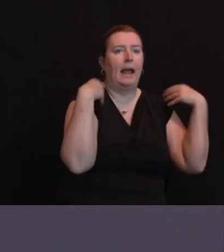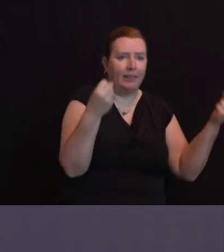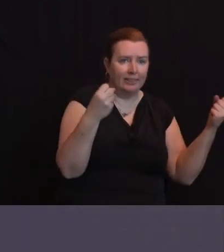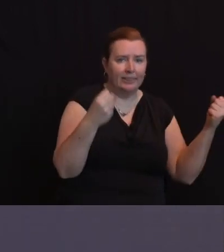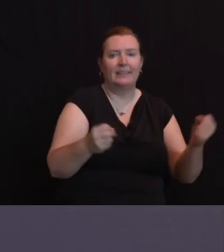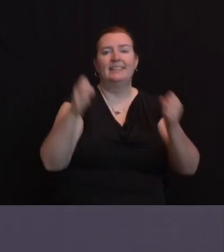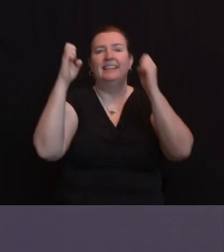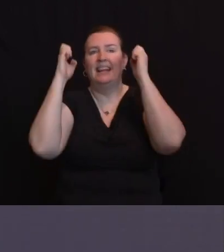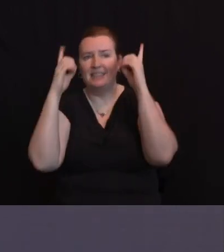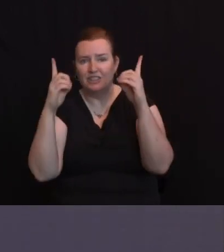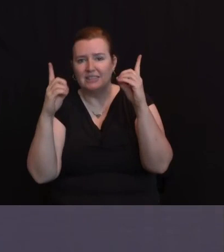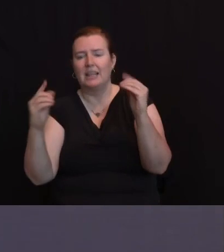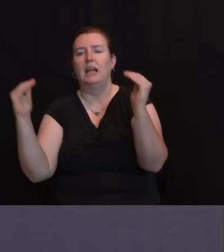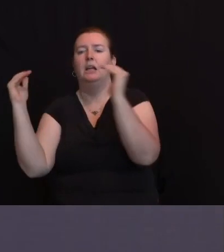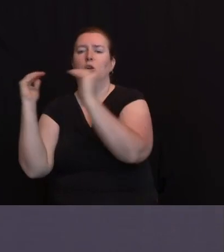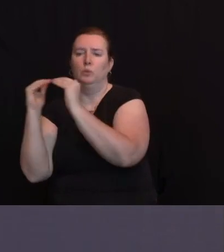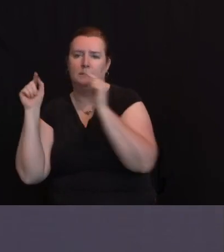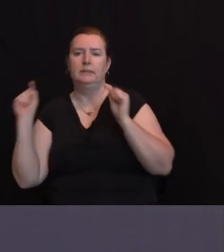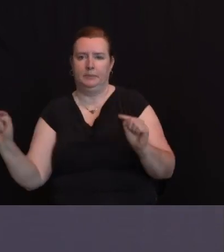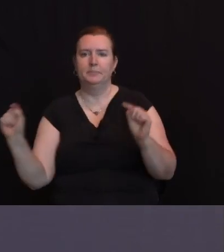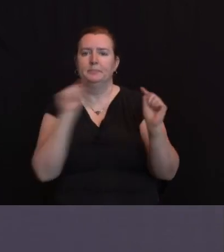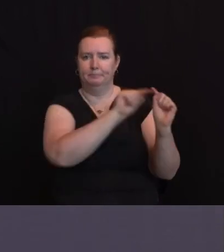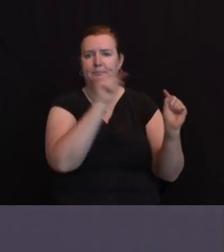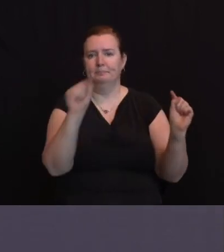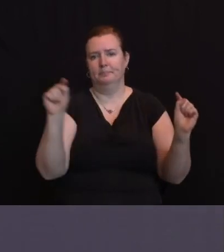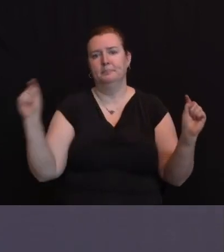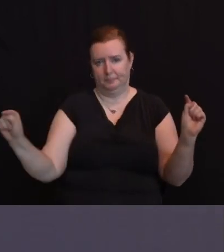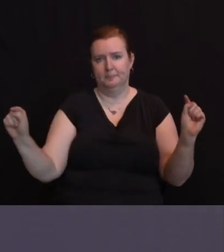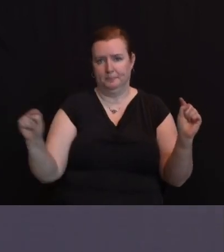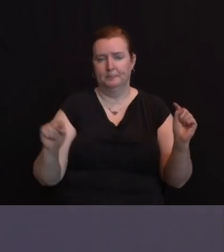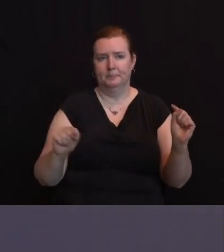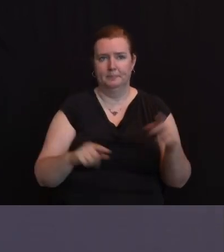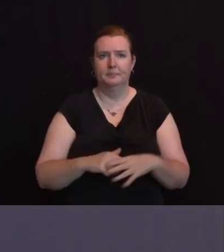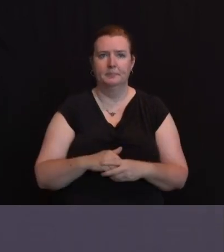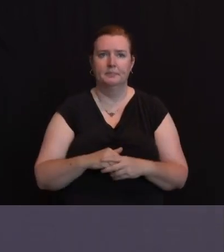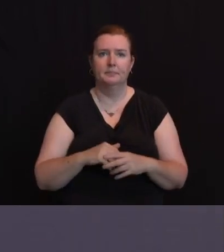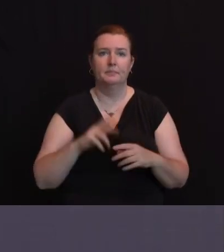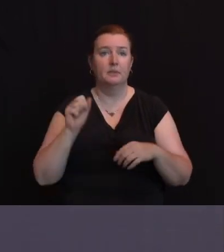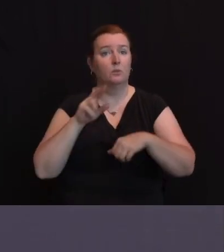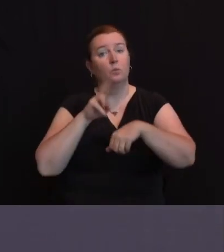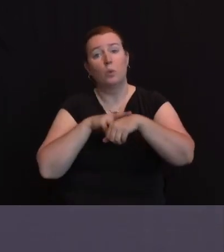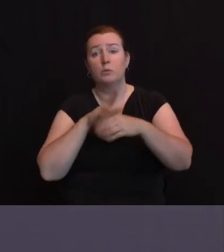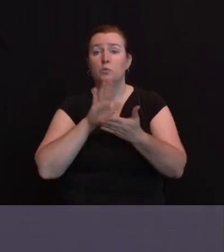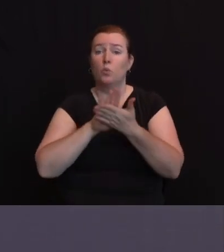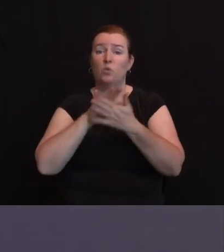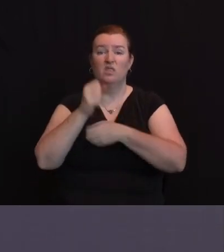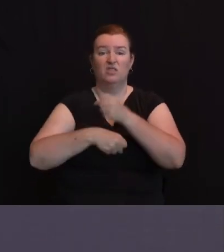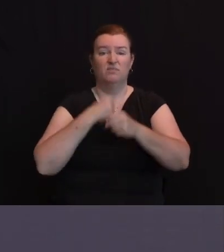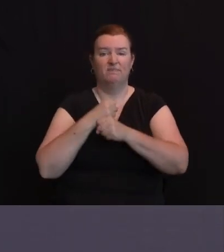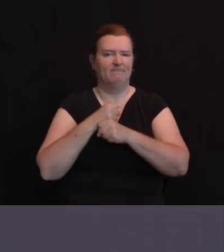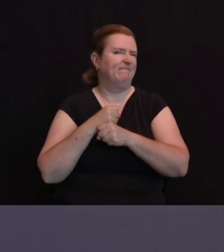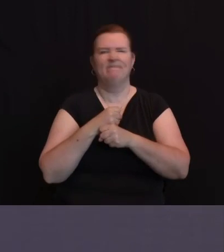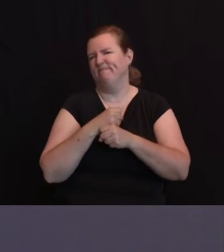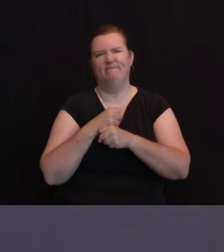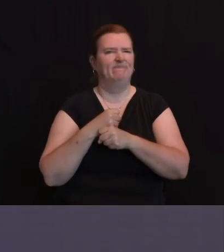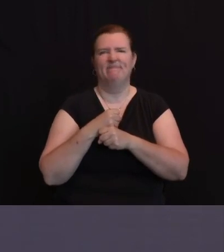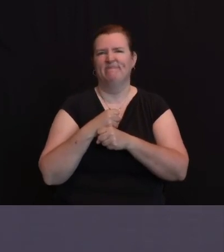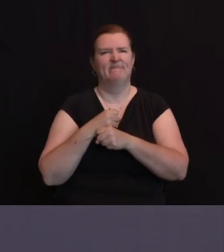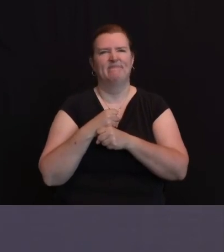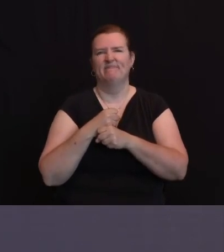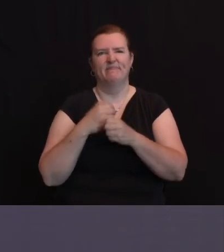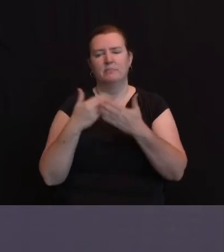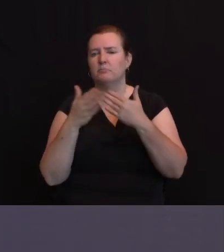big guiding principles, and to remind everybody this will not be a normal school year, no matter what your district looks